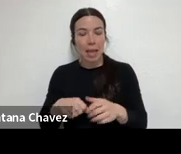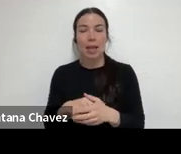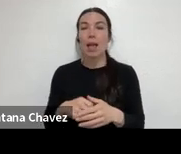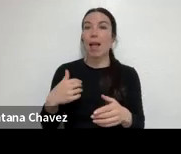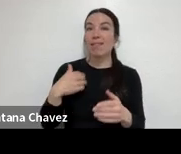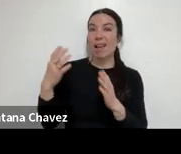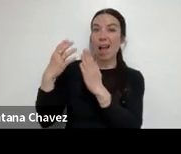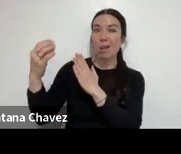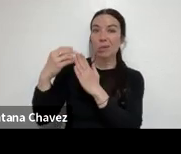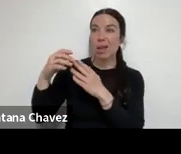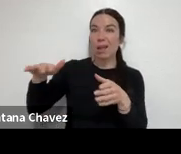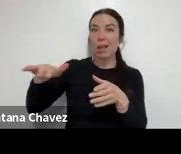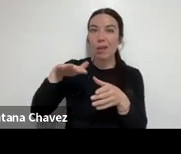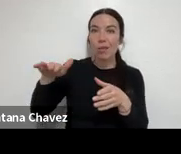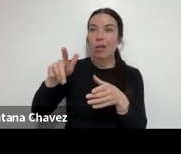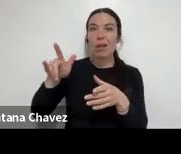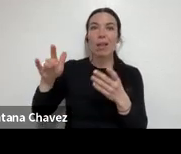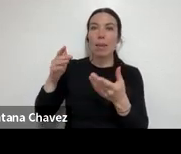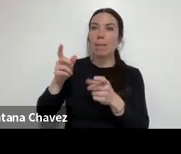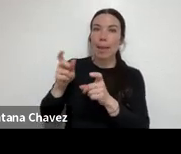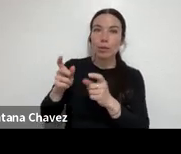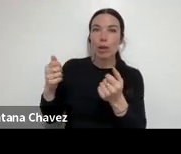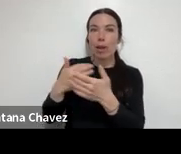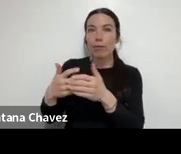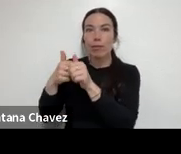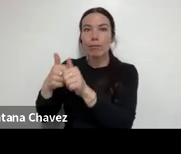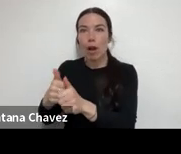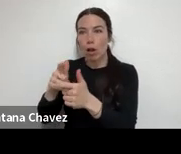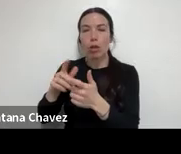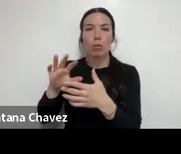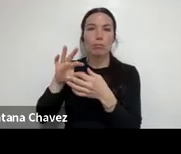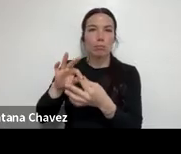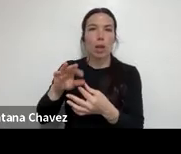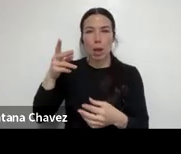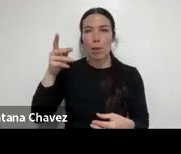principles of permaculture. So when you come here in